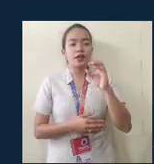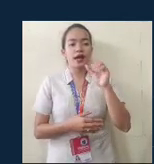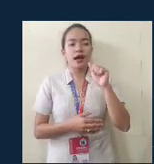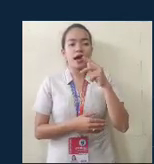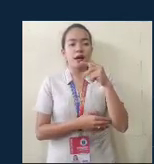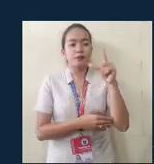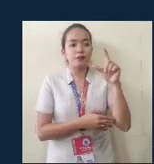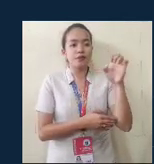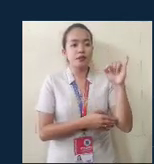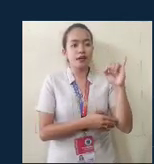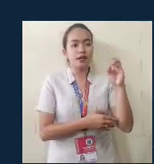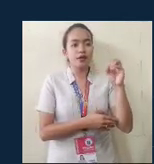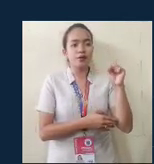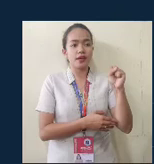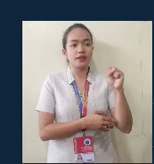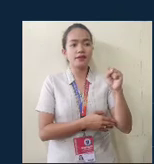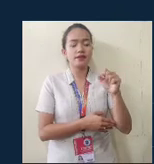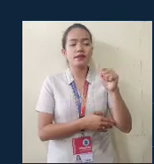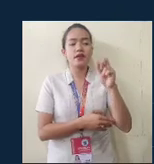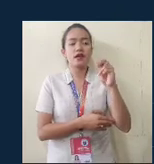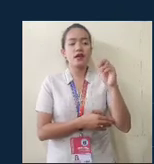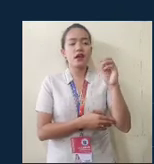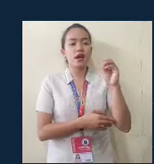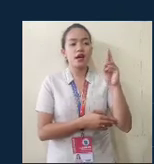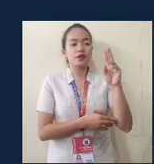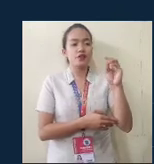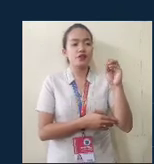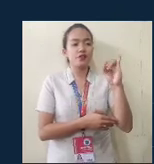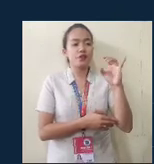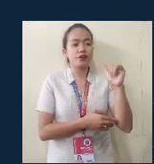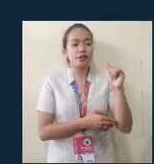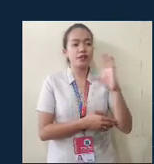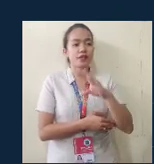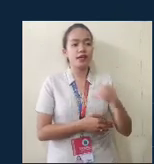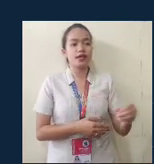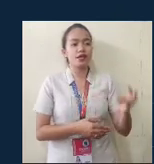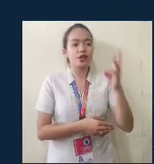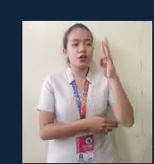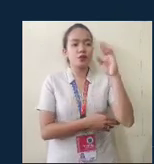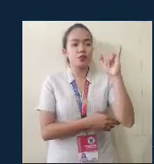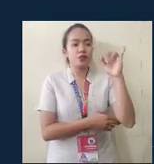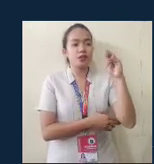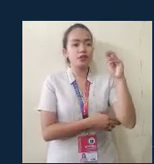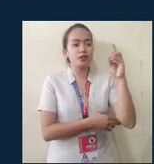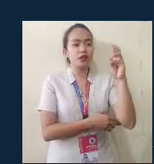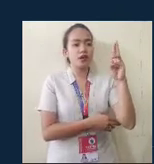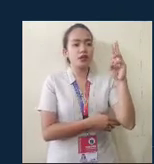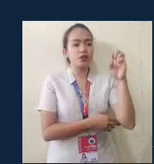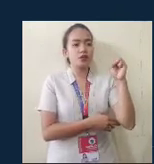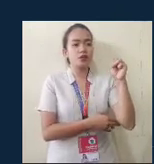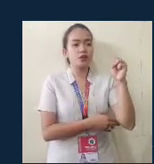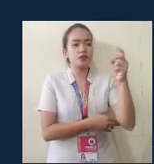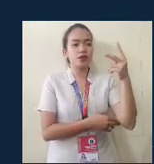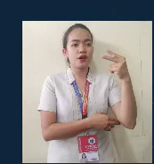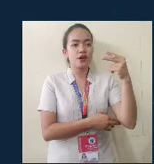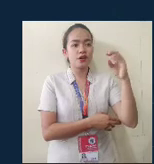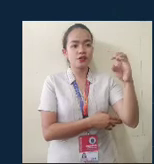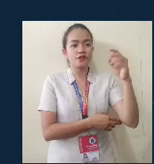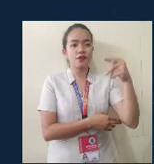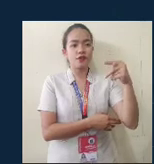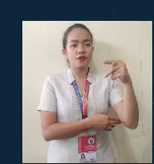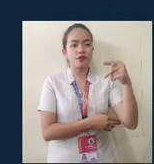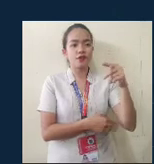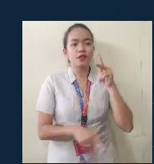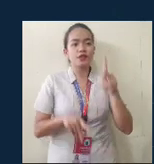on Apple iOS, Android, and Windows Phone. People can upload photos or videos to